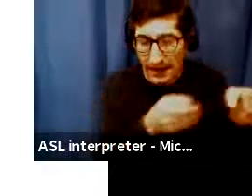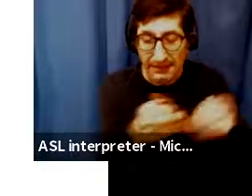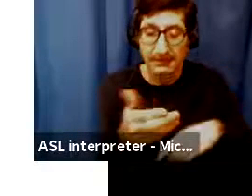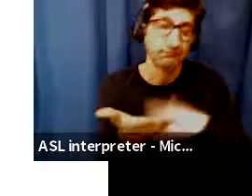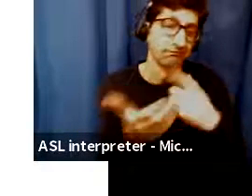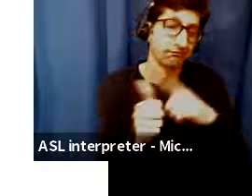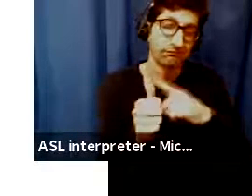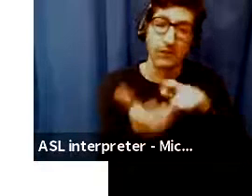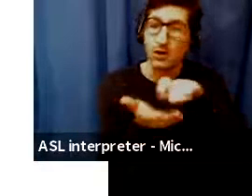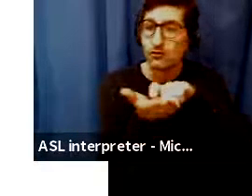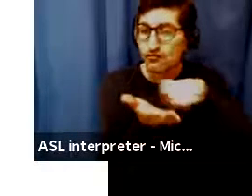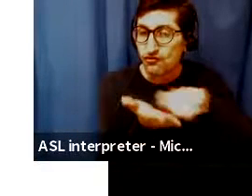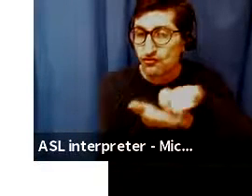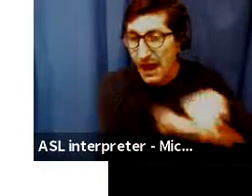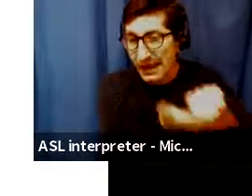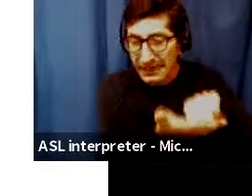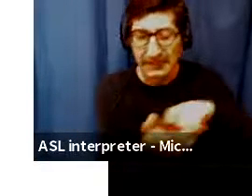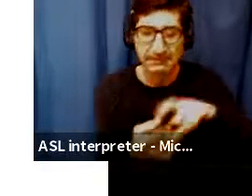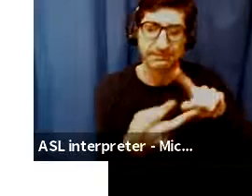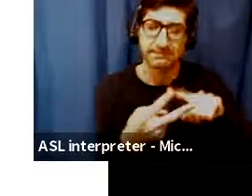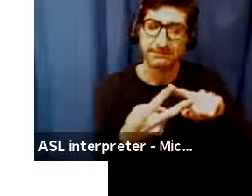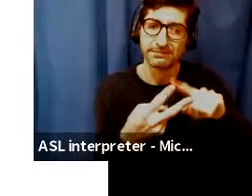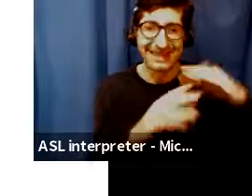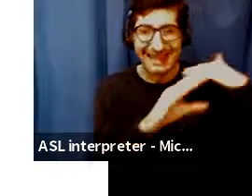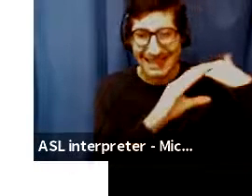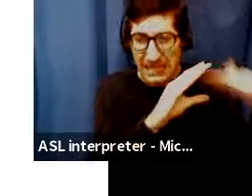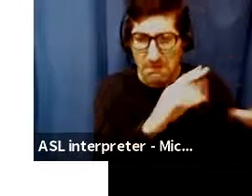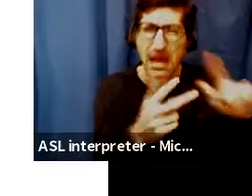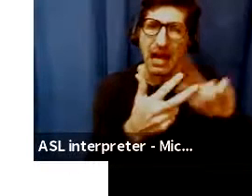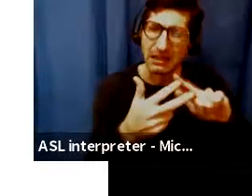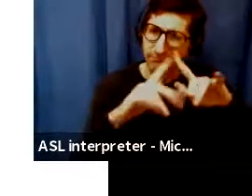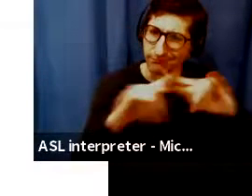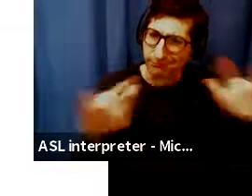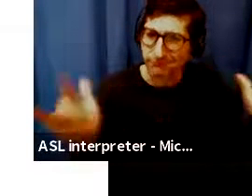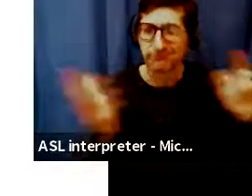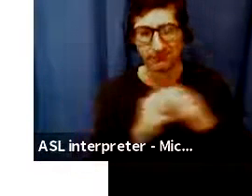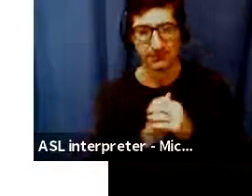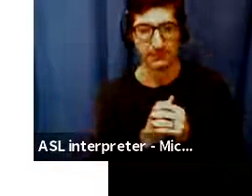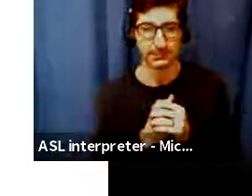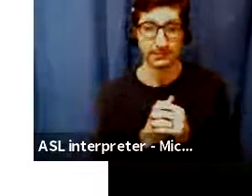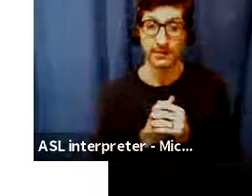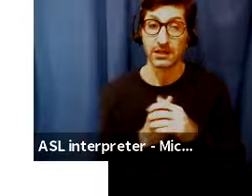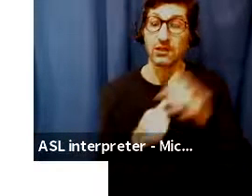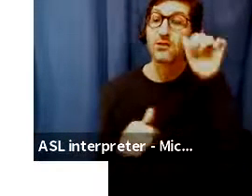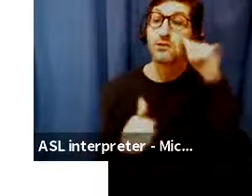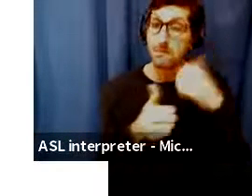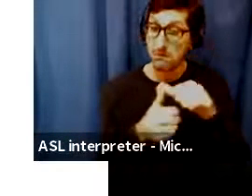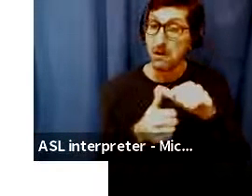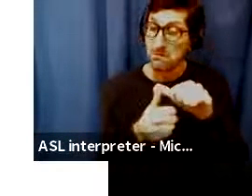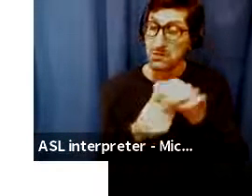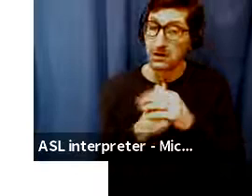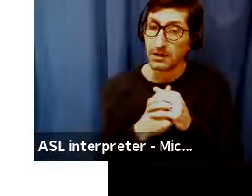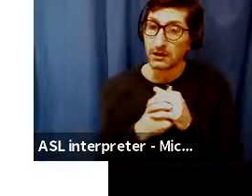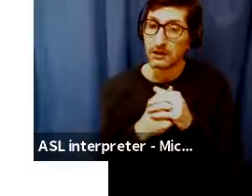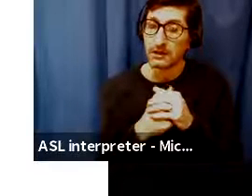writing, sending it in an email, what have you. And then remember that communication